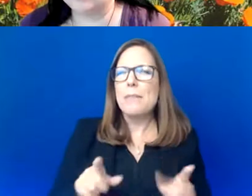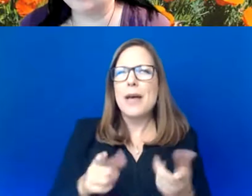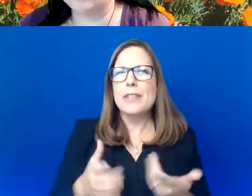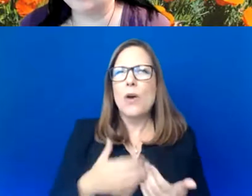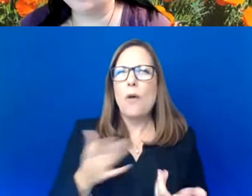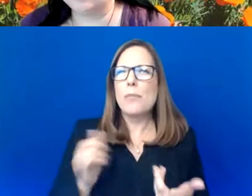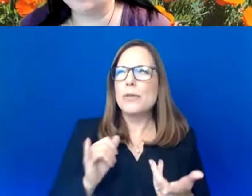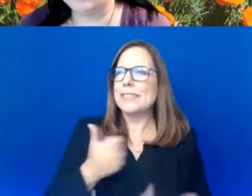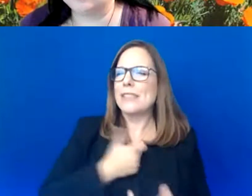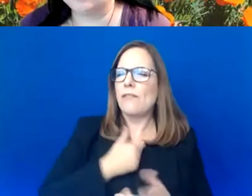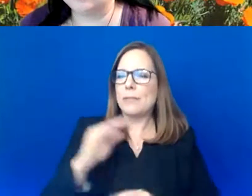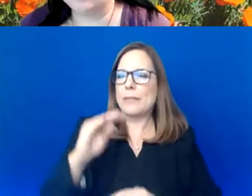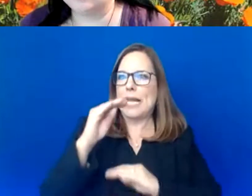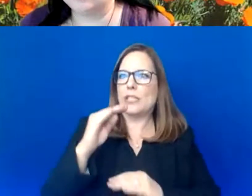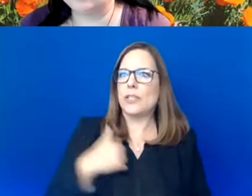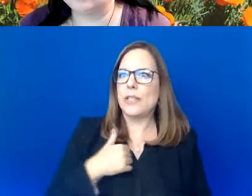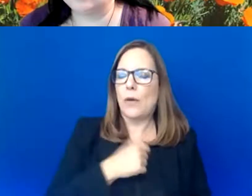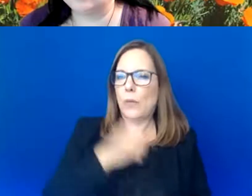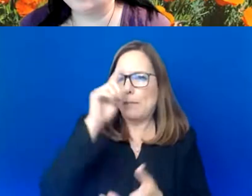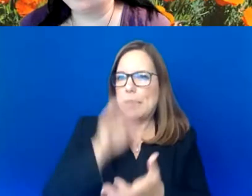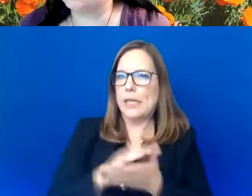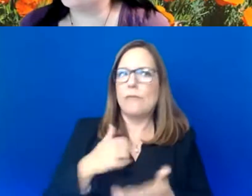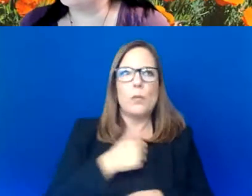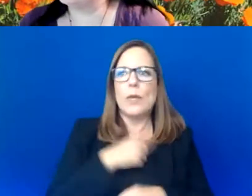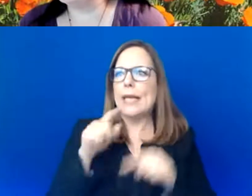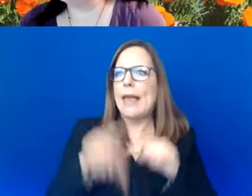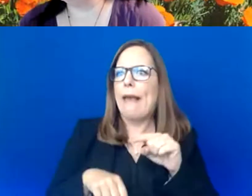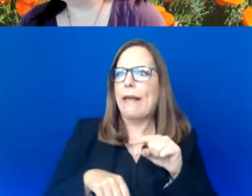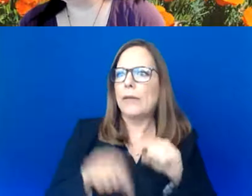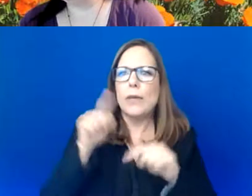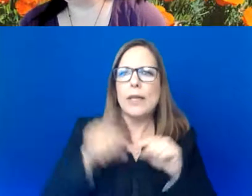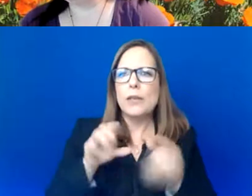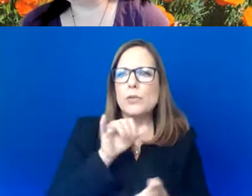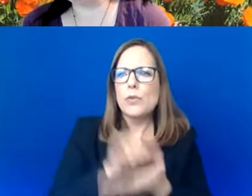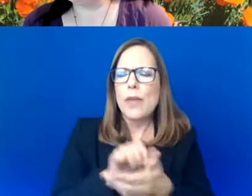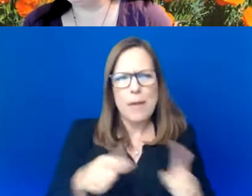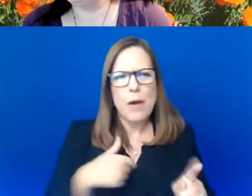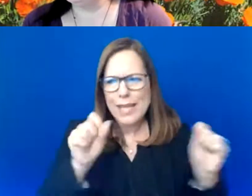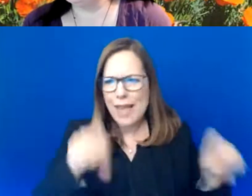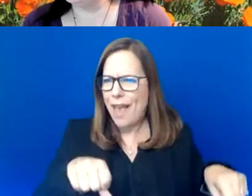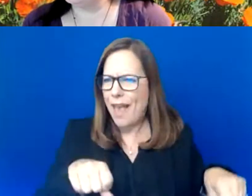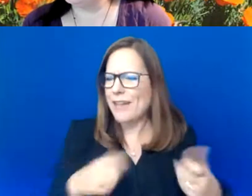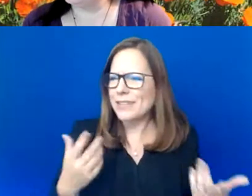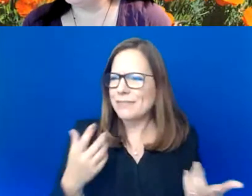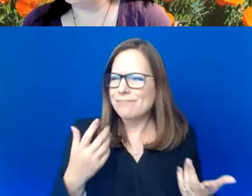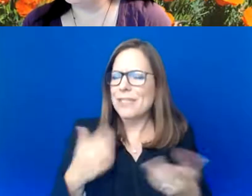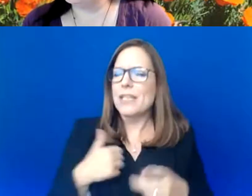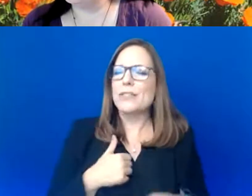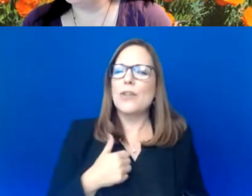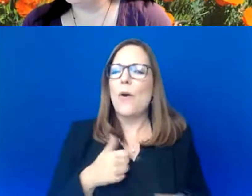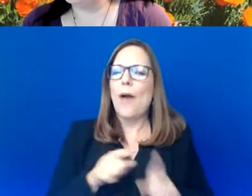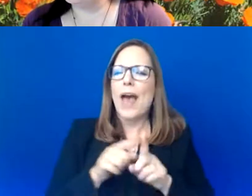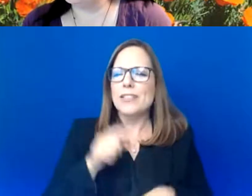that we just believe that we can't do that. So as a kind of a bit of a troublemaker, I'm going to